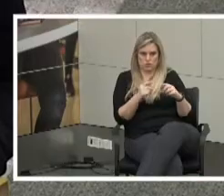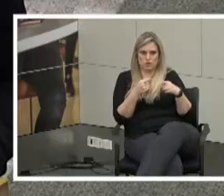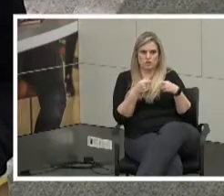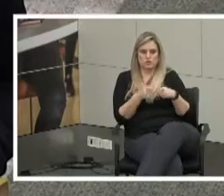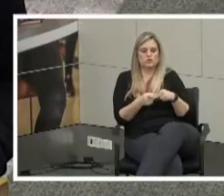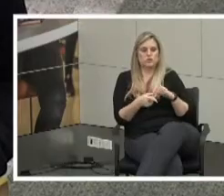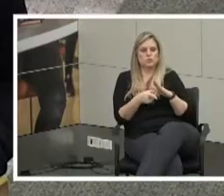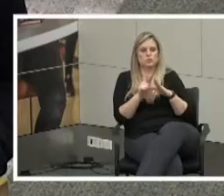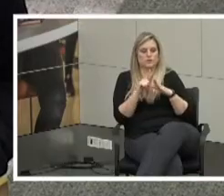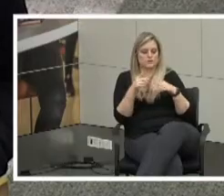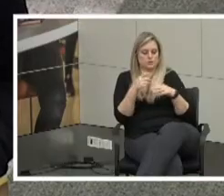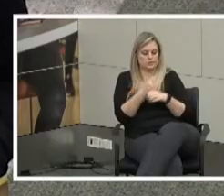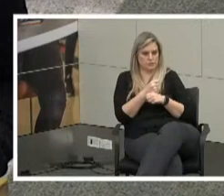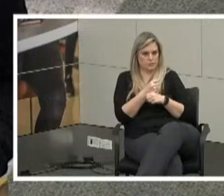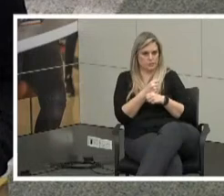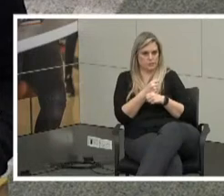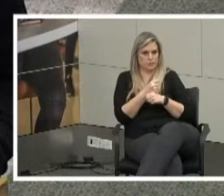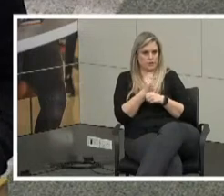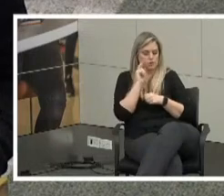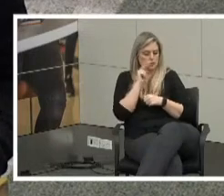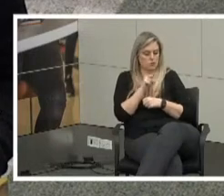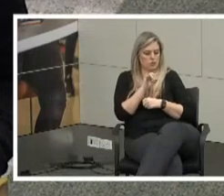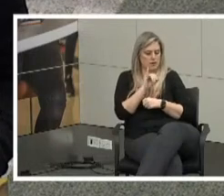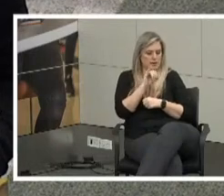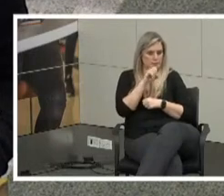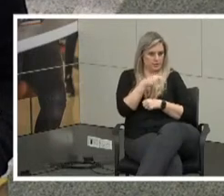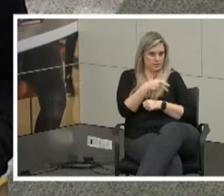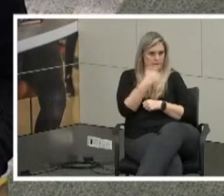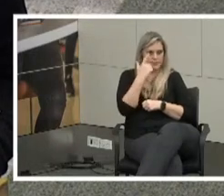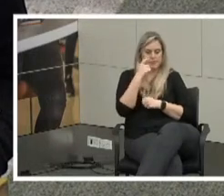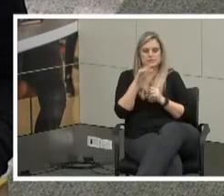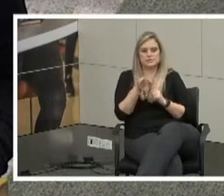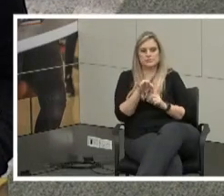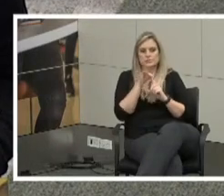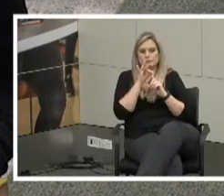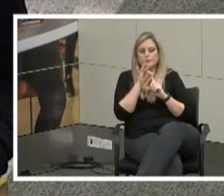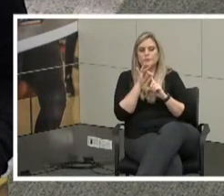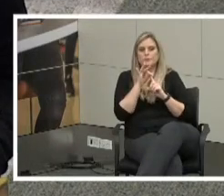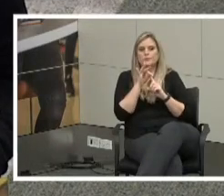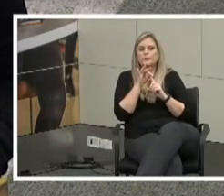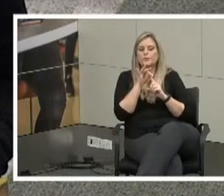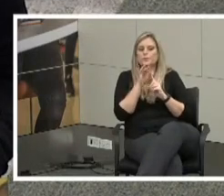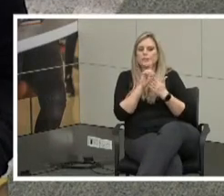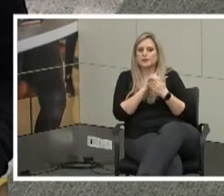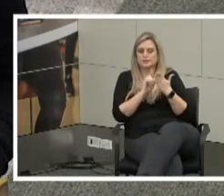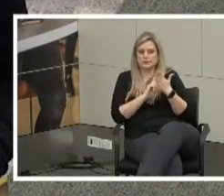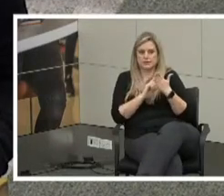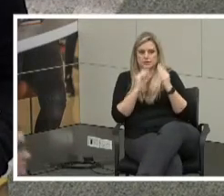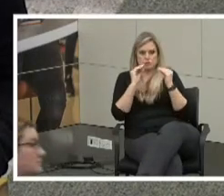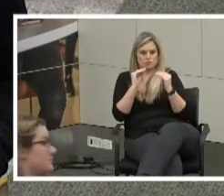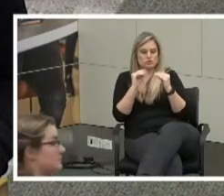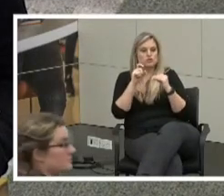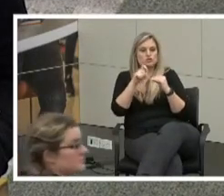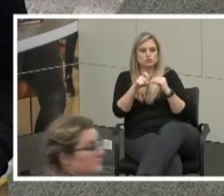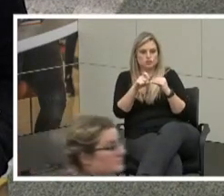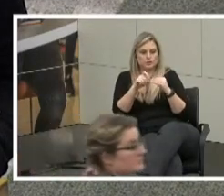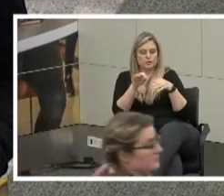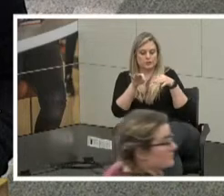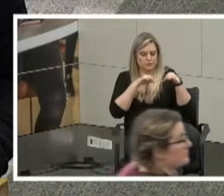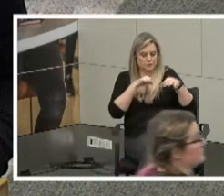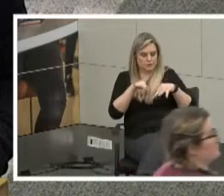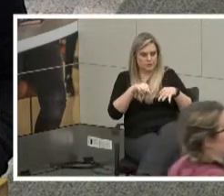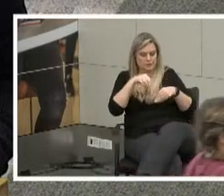summary to look at IEPs because specially designed instructions should be outlined in the students's